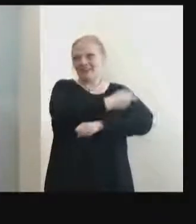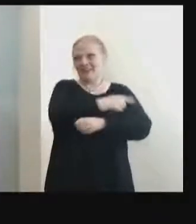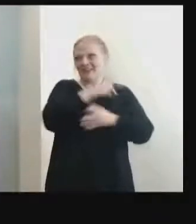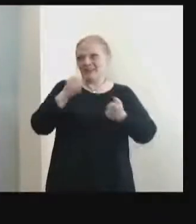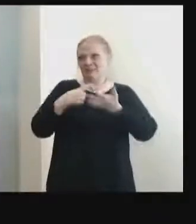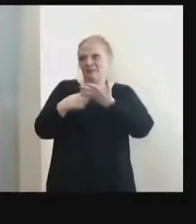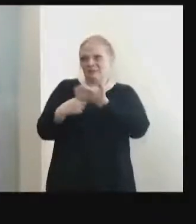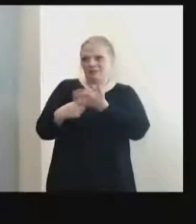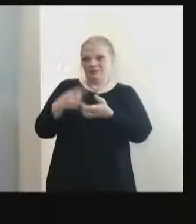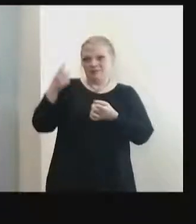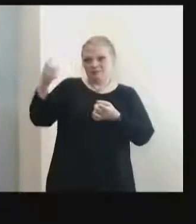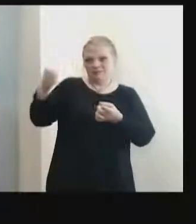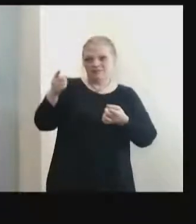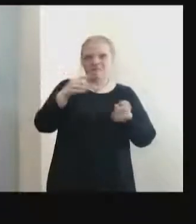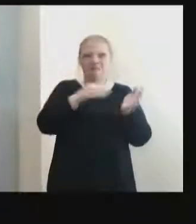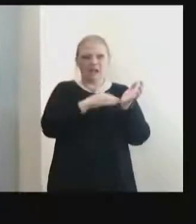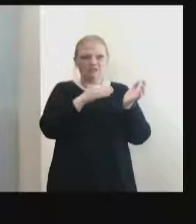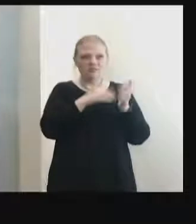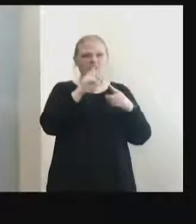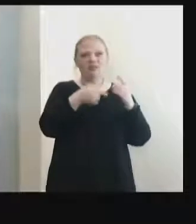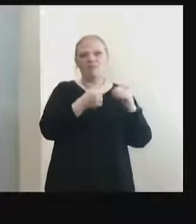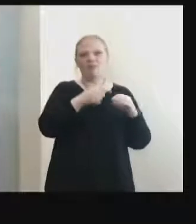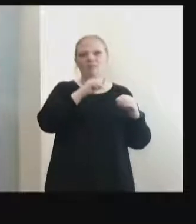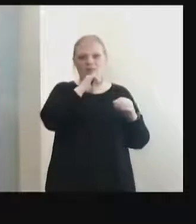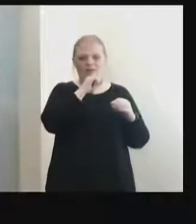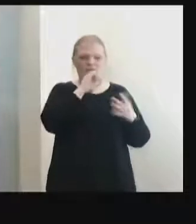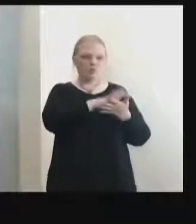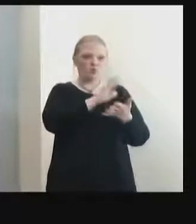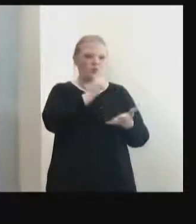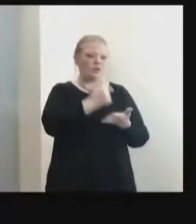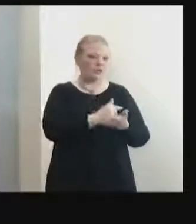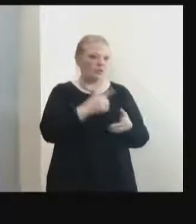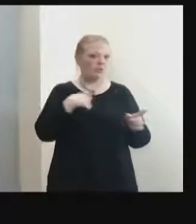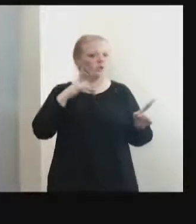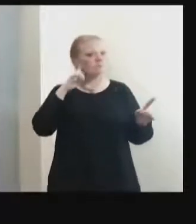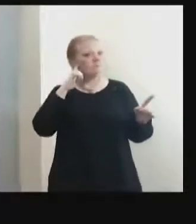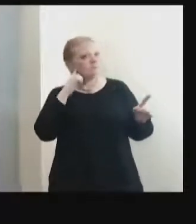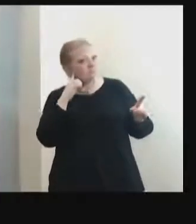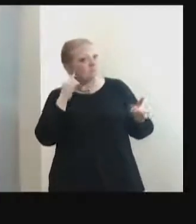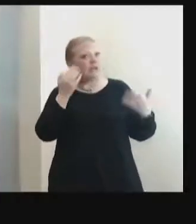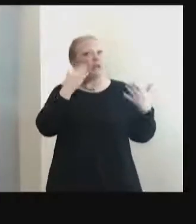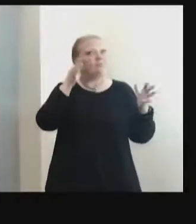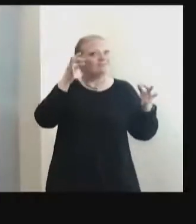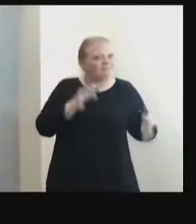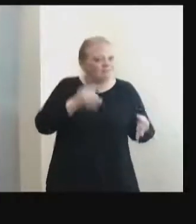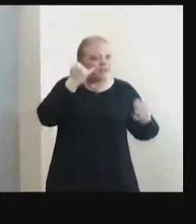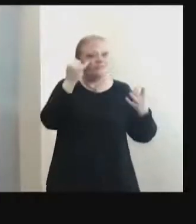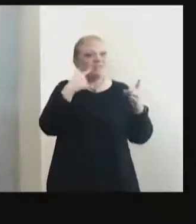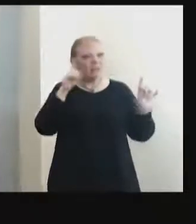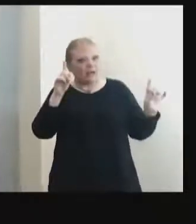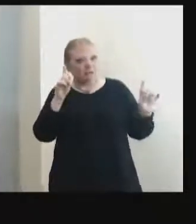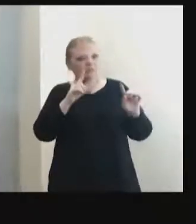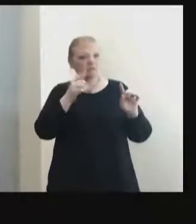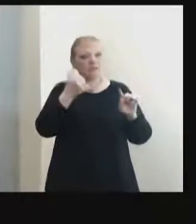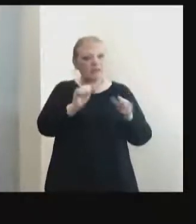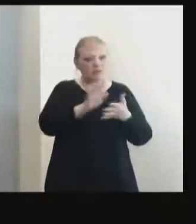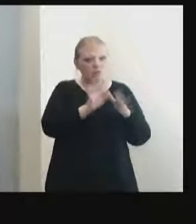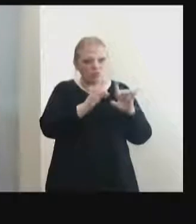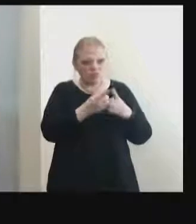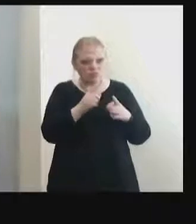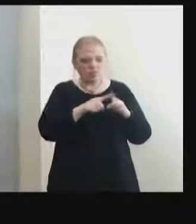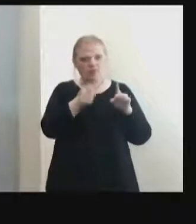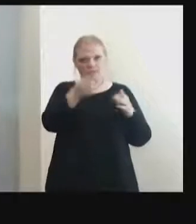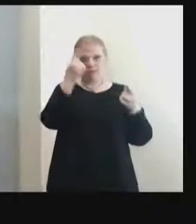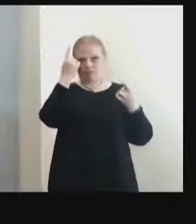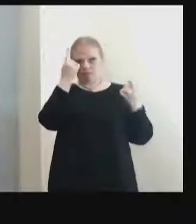more about the schools and the proms and graduations. We have heard, although I don't know definitively if it's been announced yet by any school district, that they are